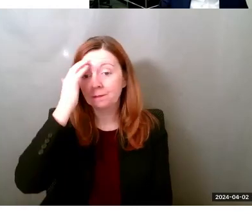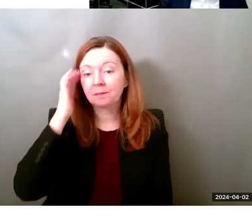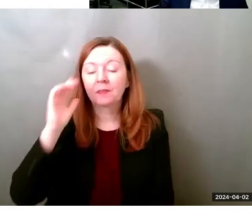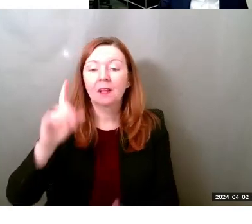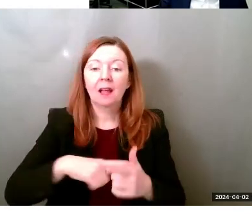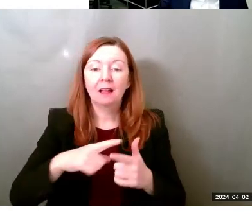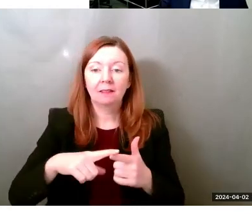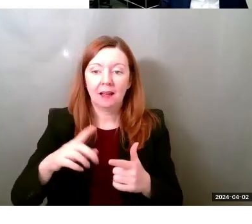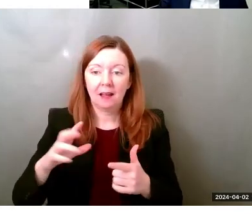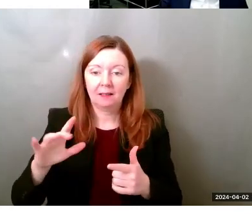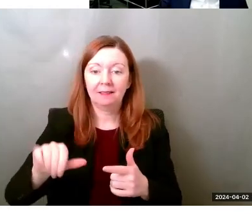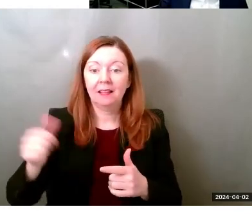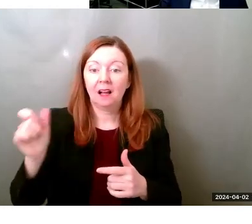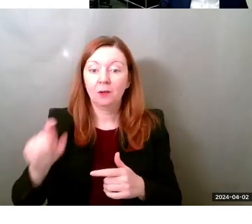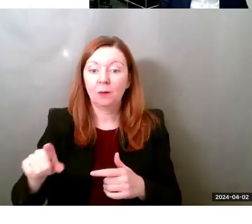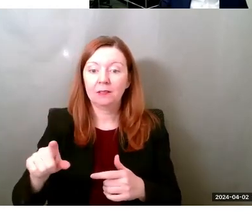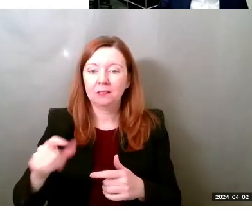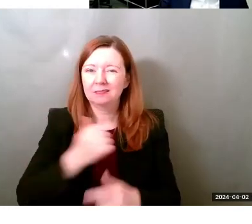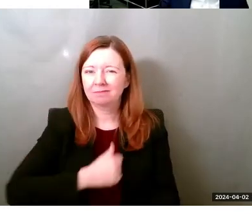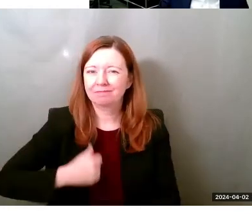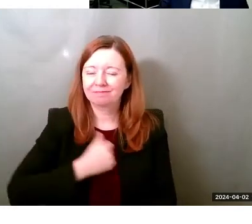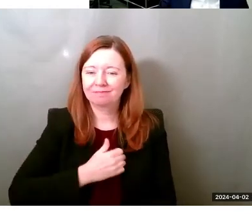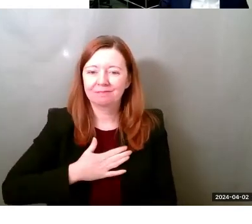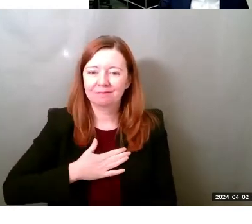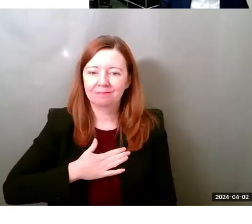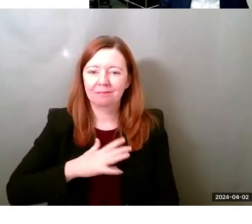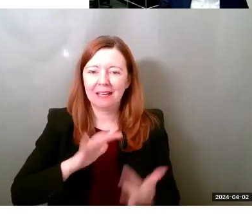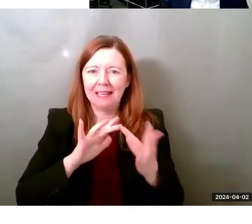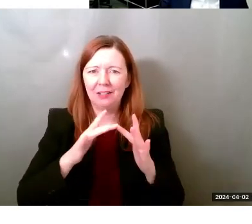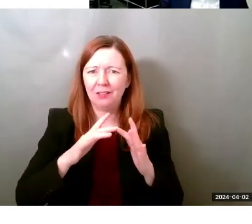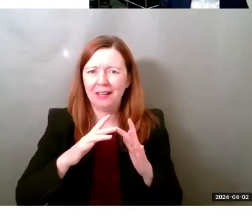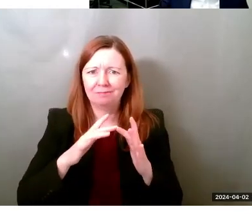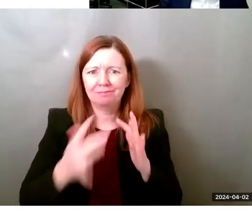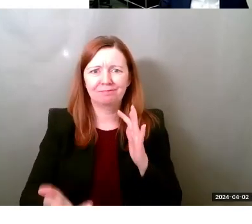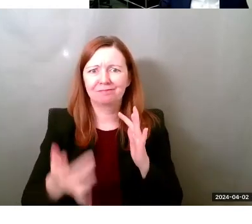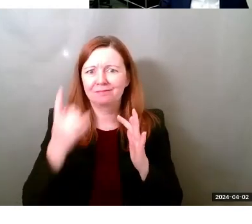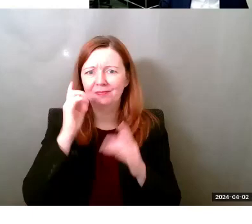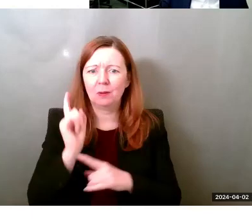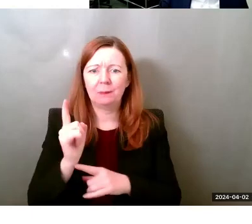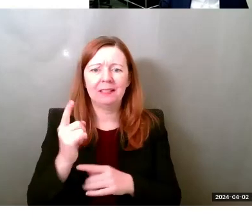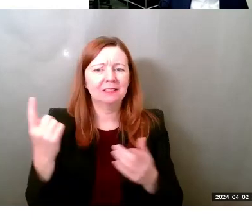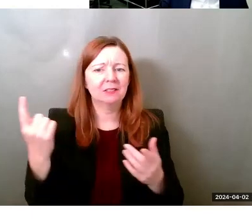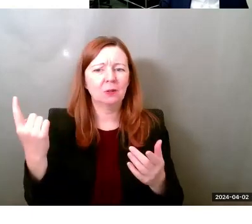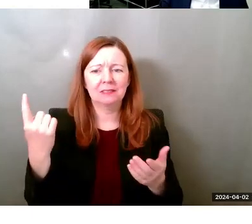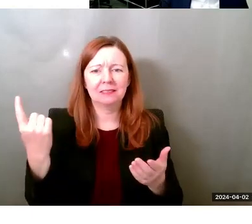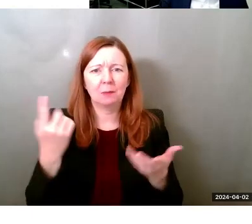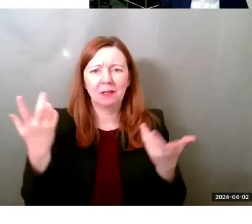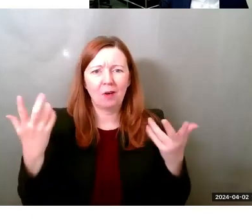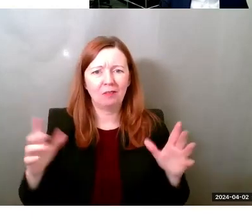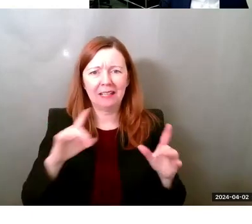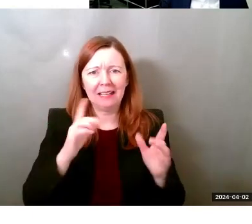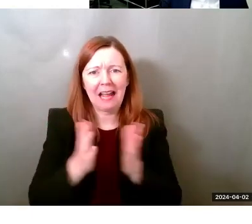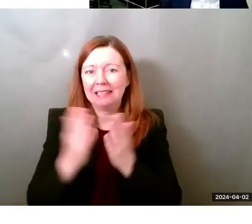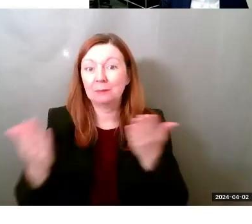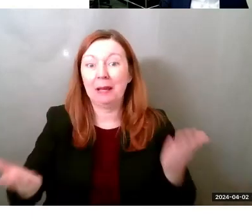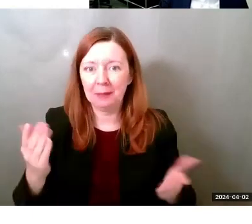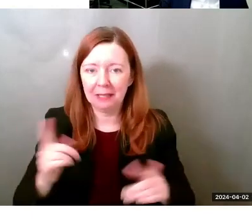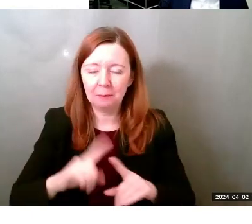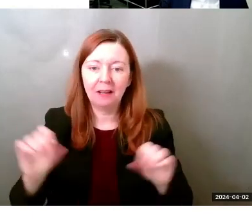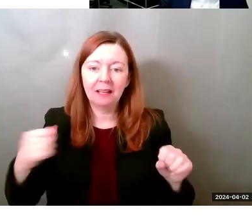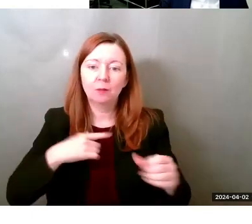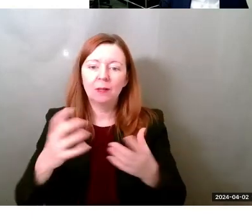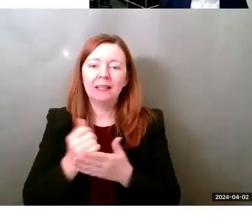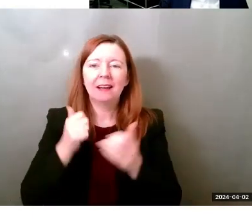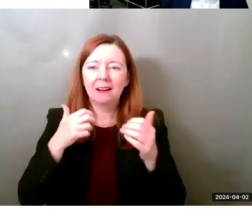And then the other question is, and I apologize, my internet dropped for a minute, so someone may have asked this. Can we